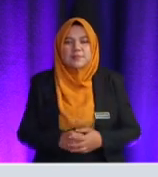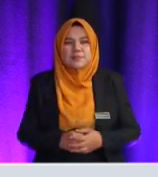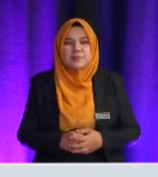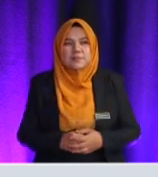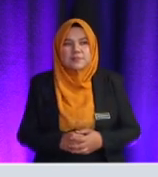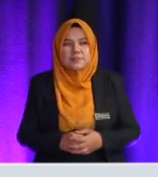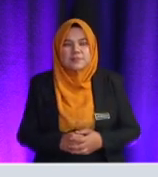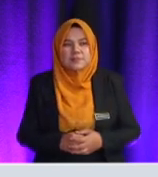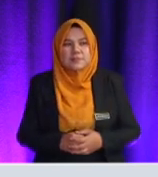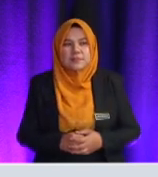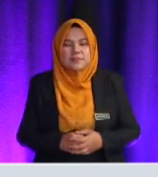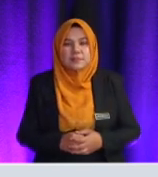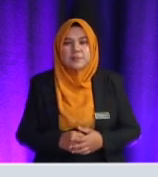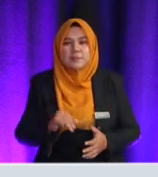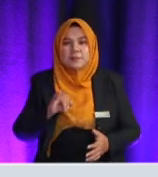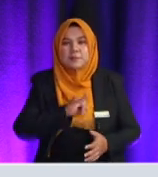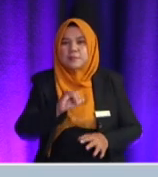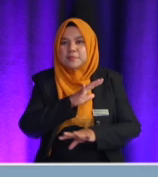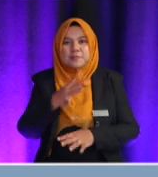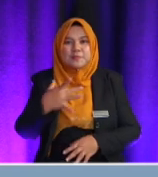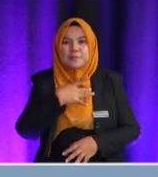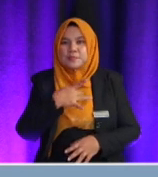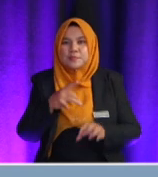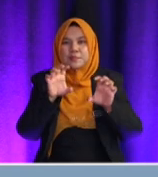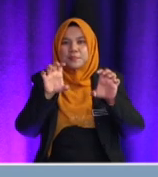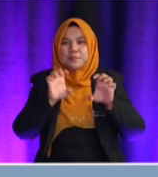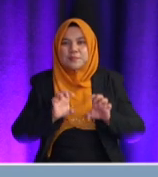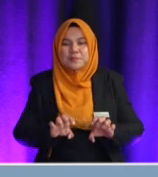Alamak. I dislike exercise. So,